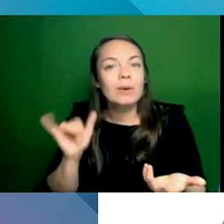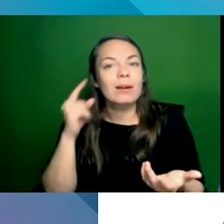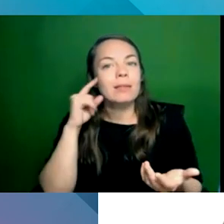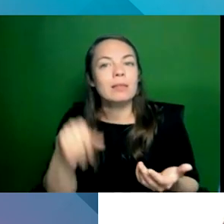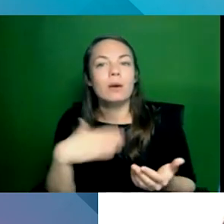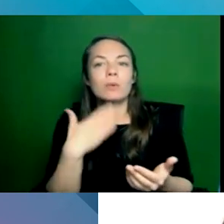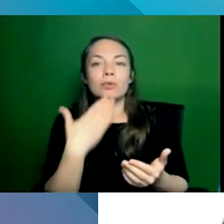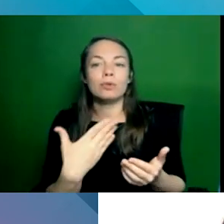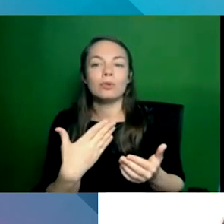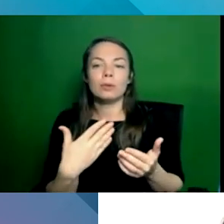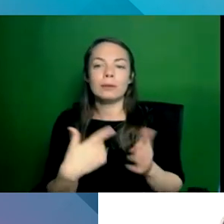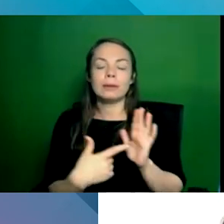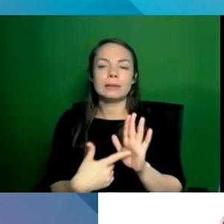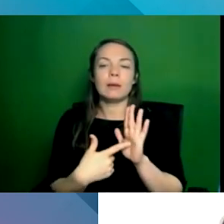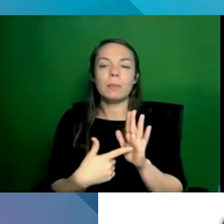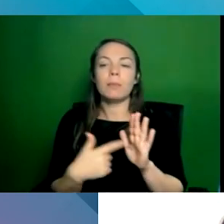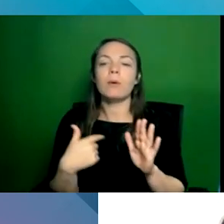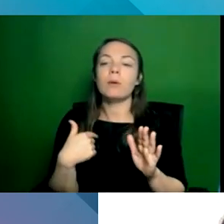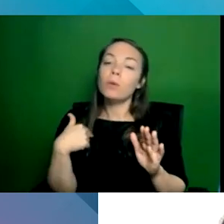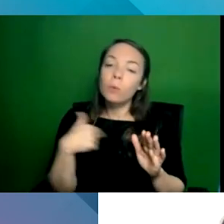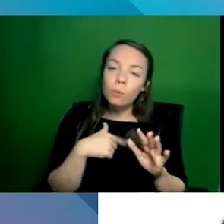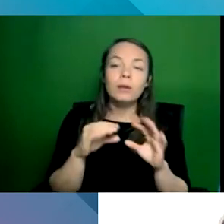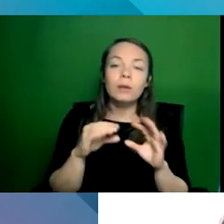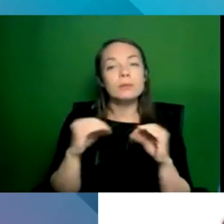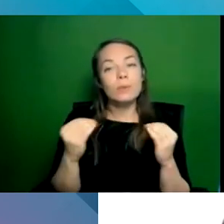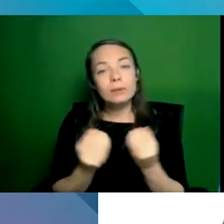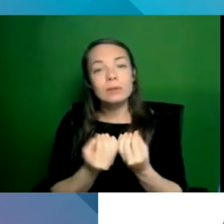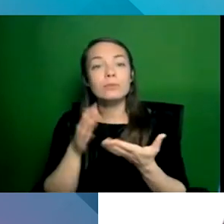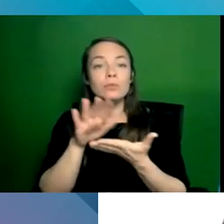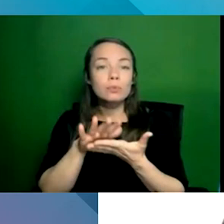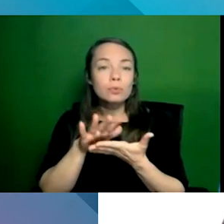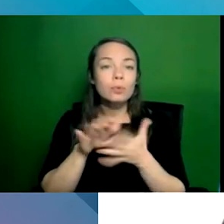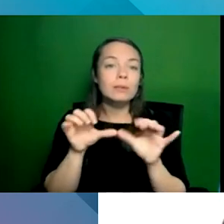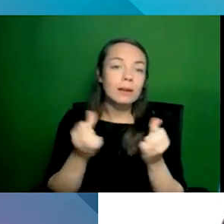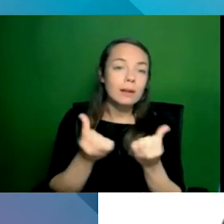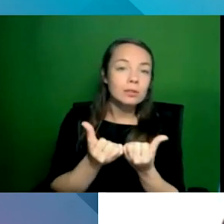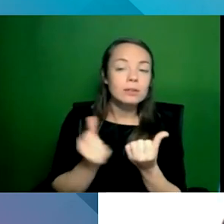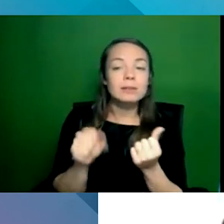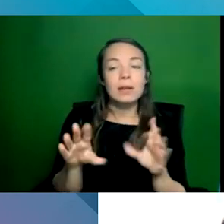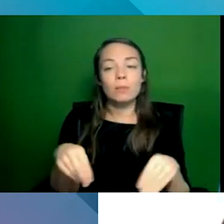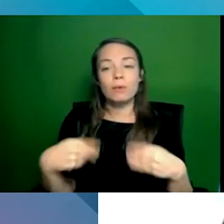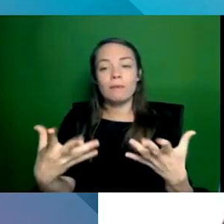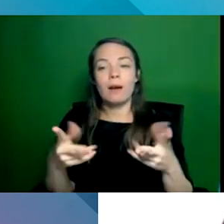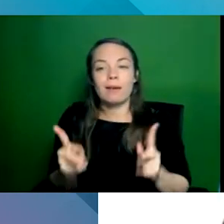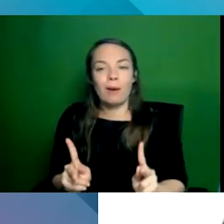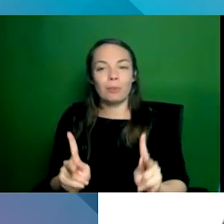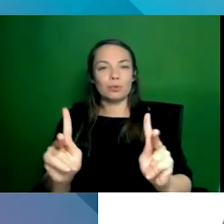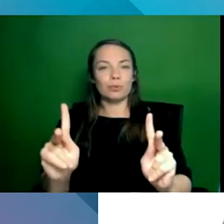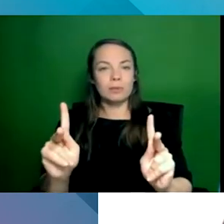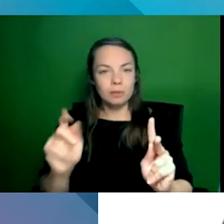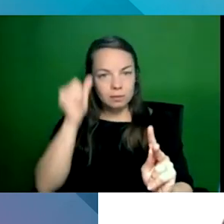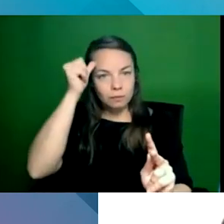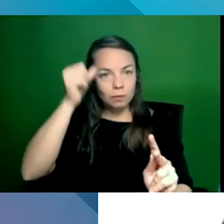how, as much as we as organizations, schools, agencies can provide opportunities for men